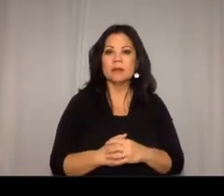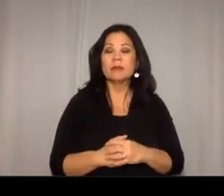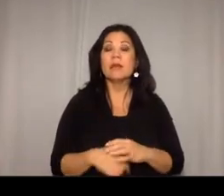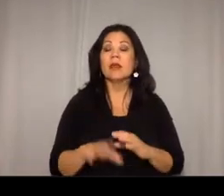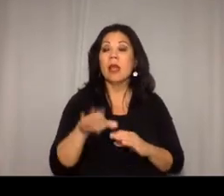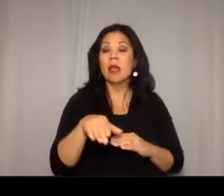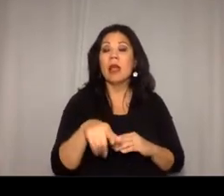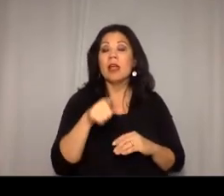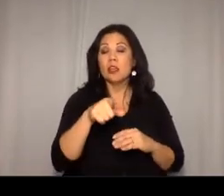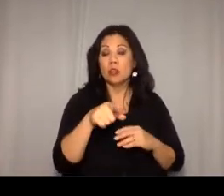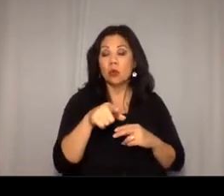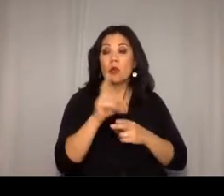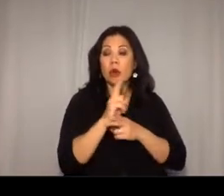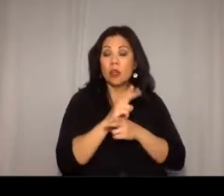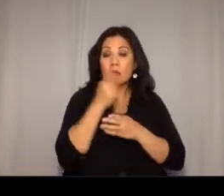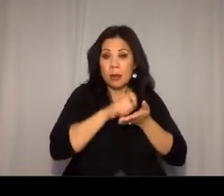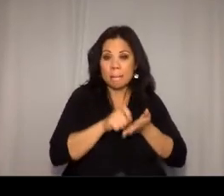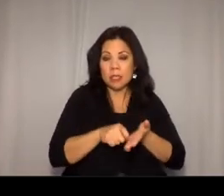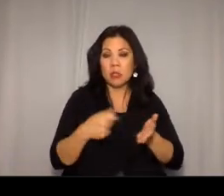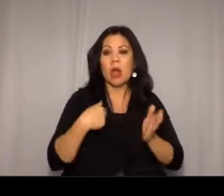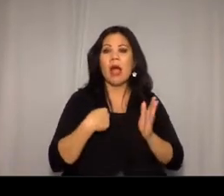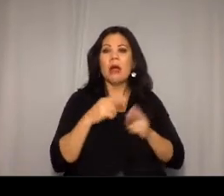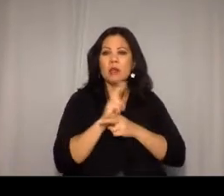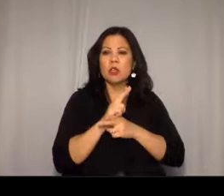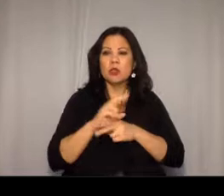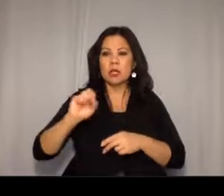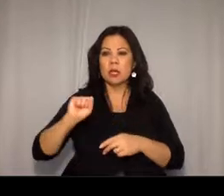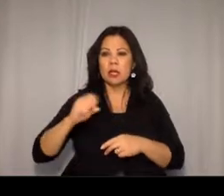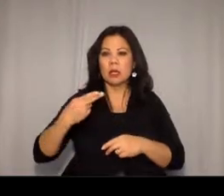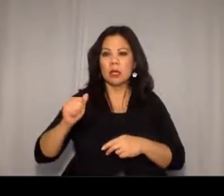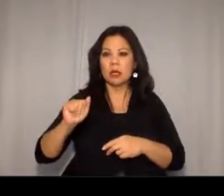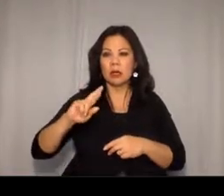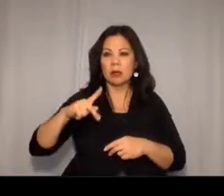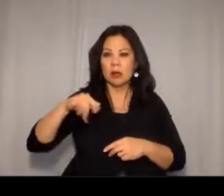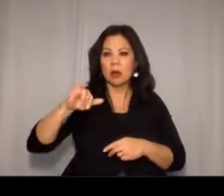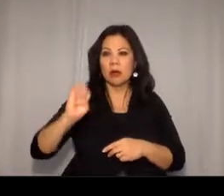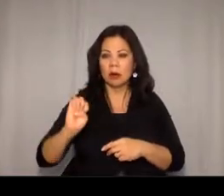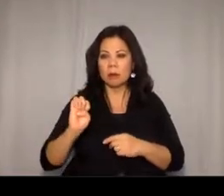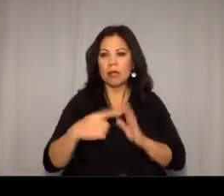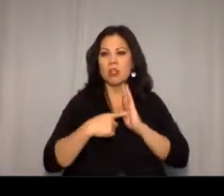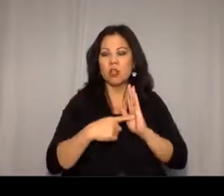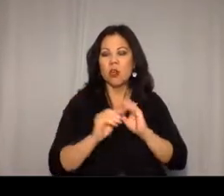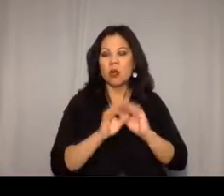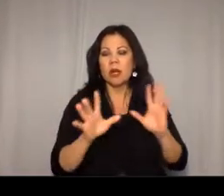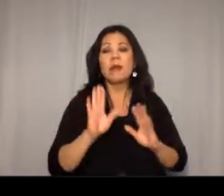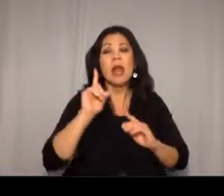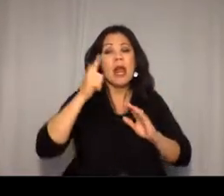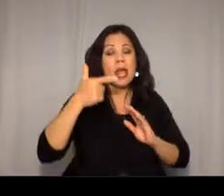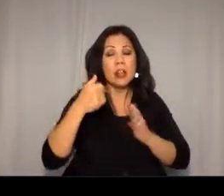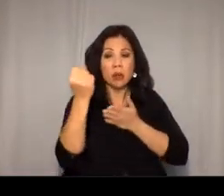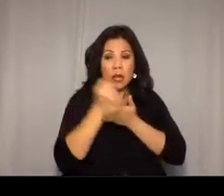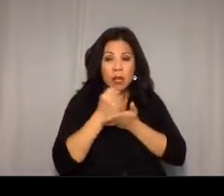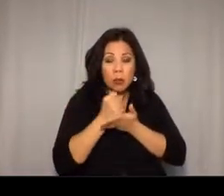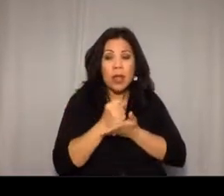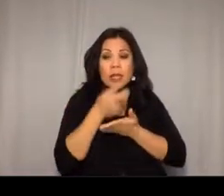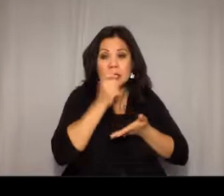drawing in pencil, my drawing is in Sharpie lines, but you can erase some of your guidelines later with your pencil if you want. And